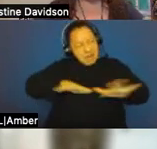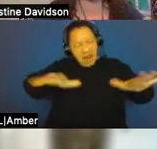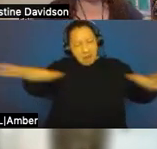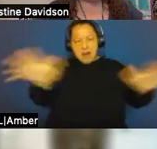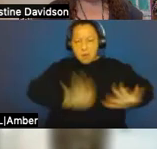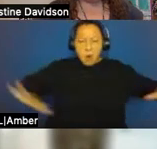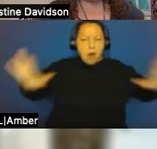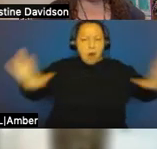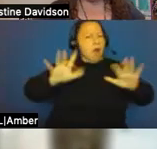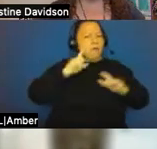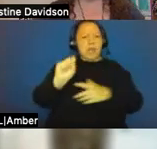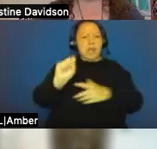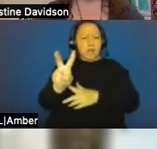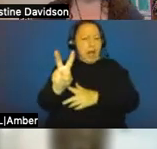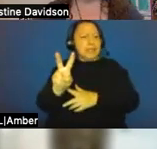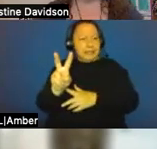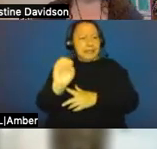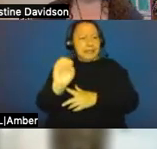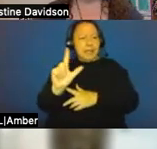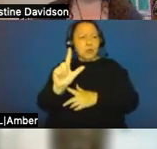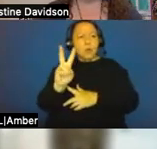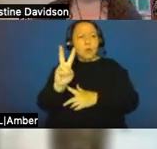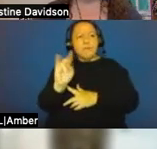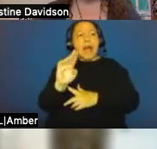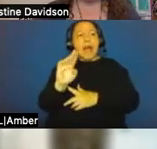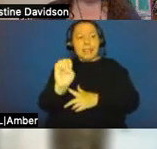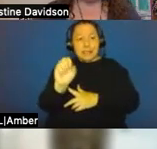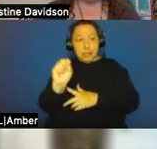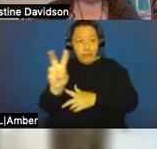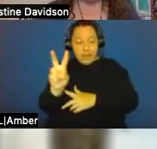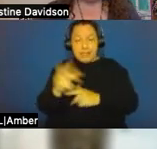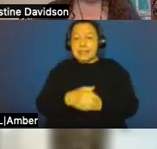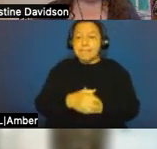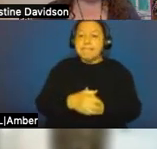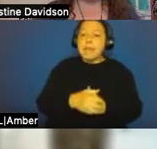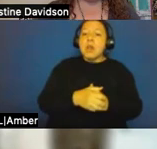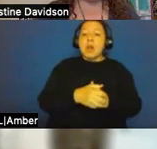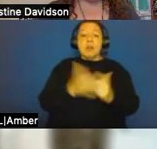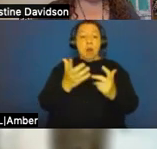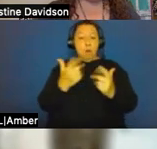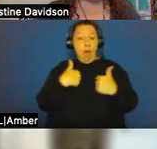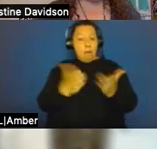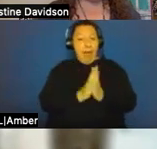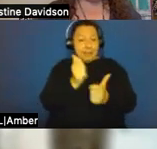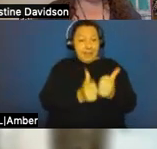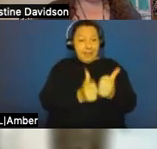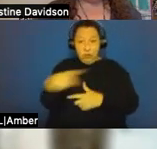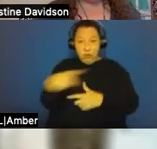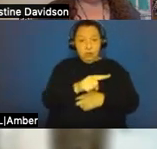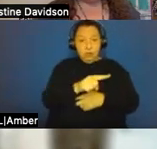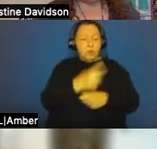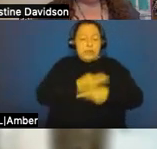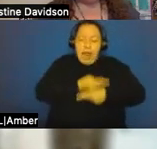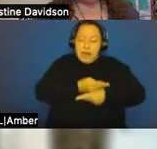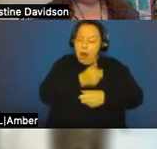violence. So with that, I'm asking each of you to take really good care of yourselves during